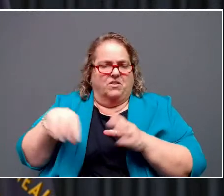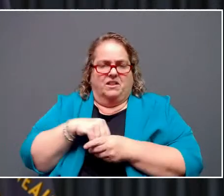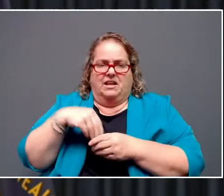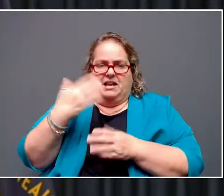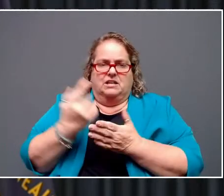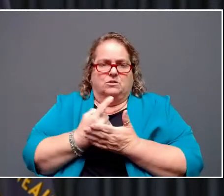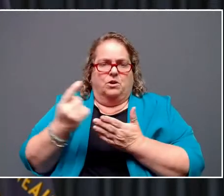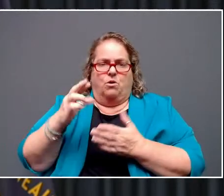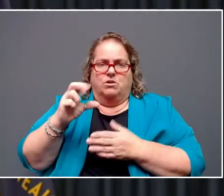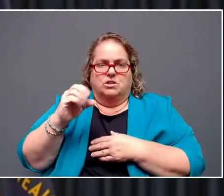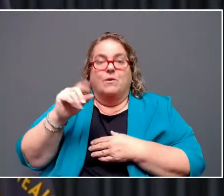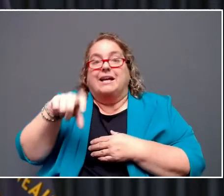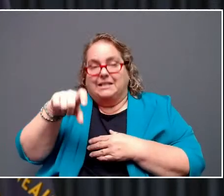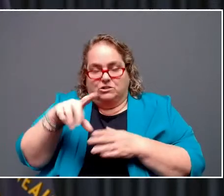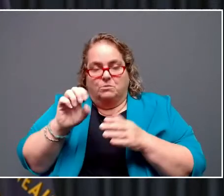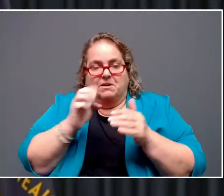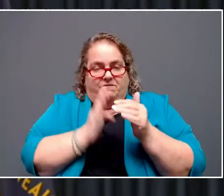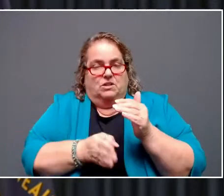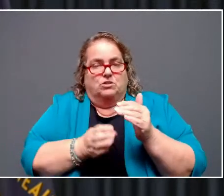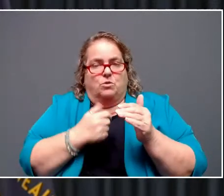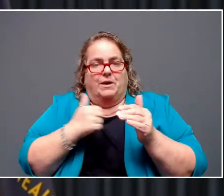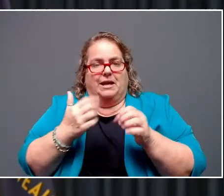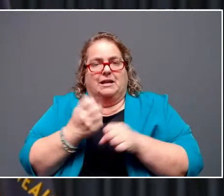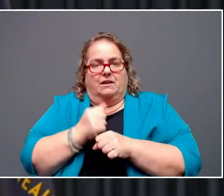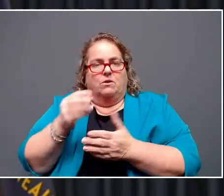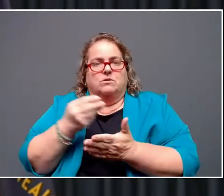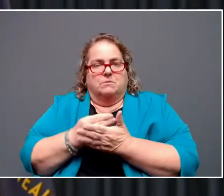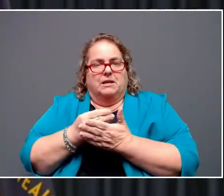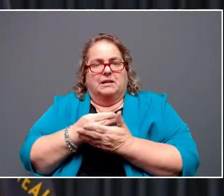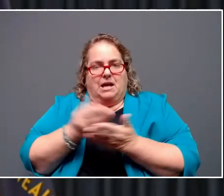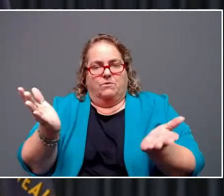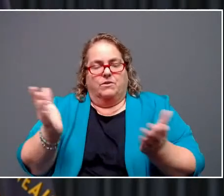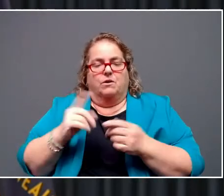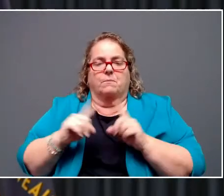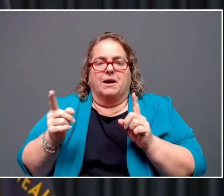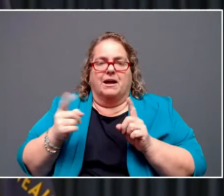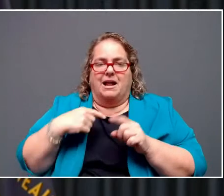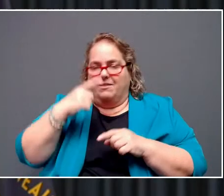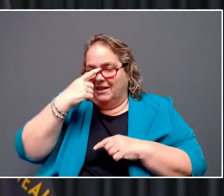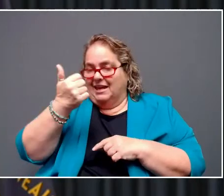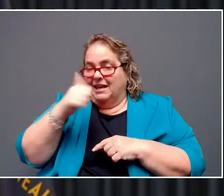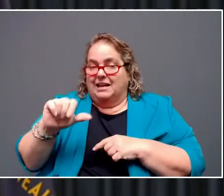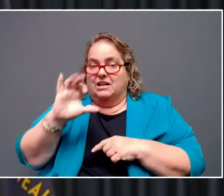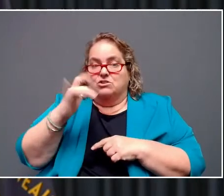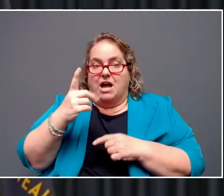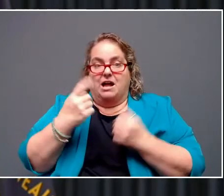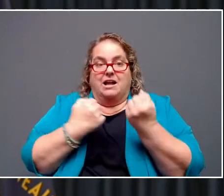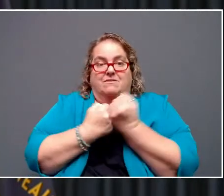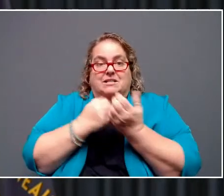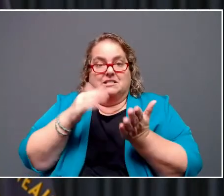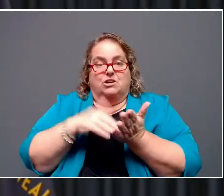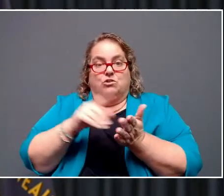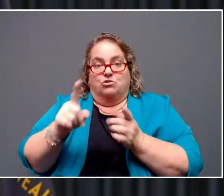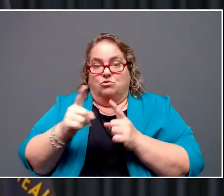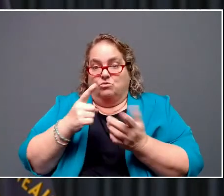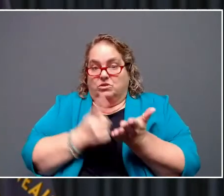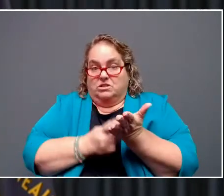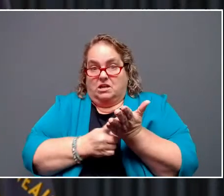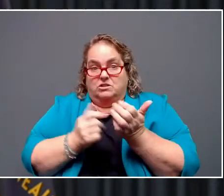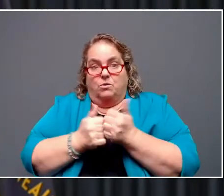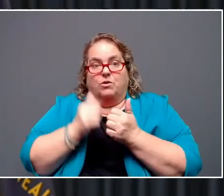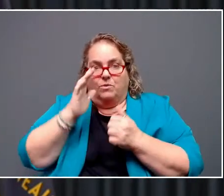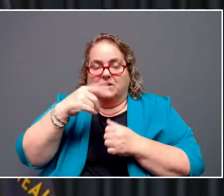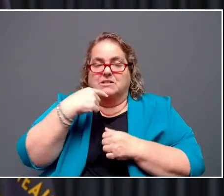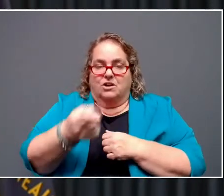done so that we can get those dollars out there. But I think any child advocacy center that you talk to would tell you that they have